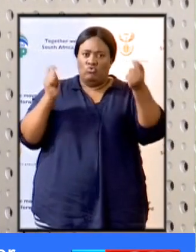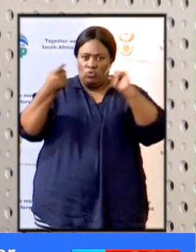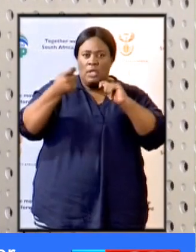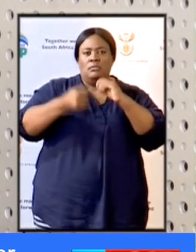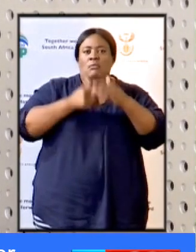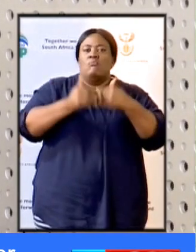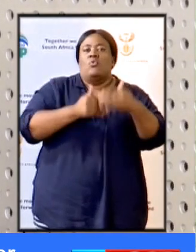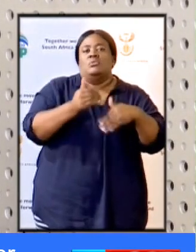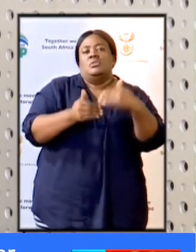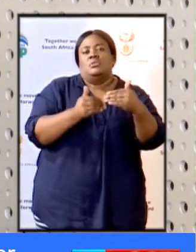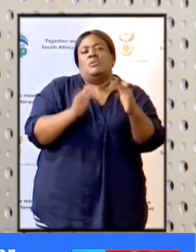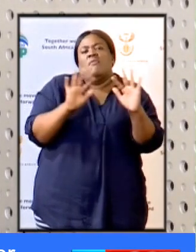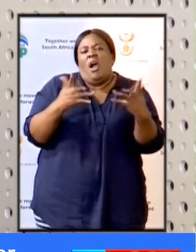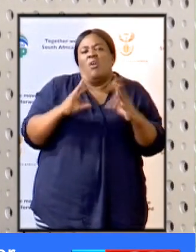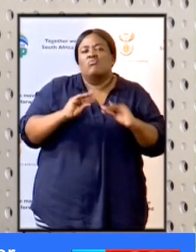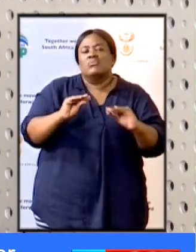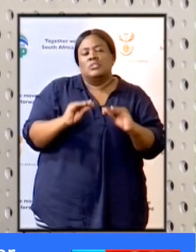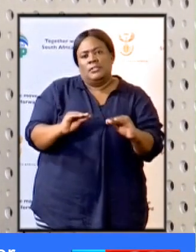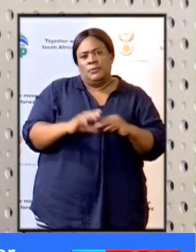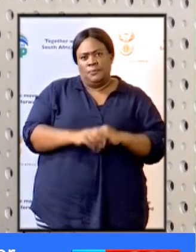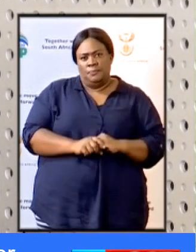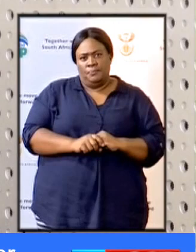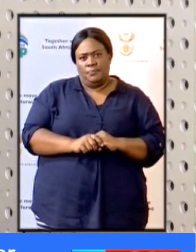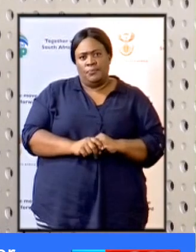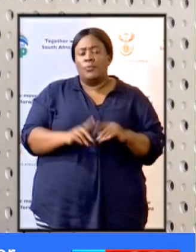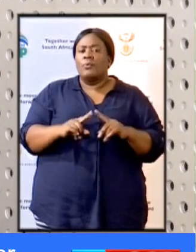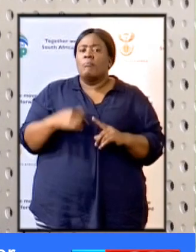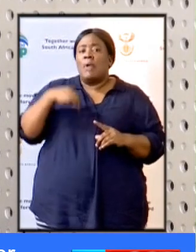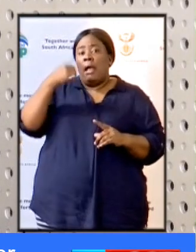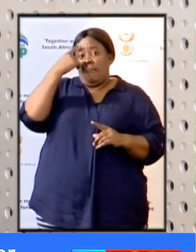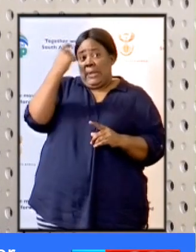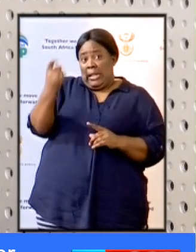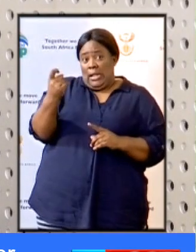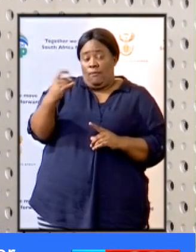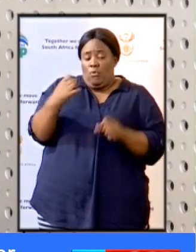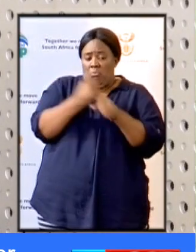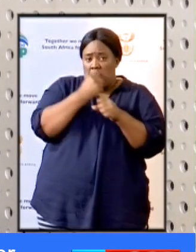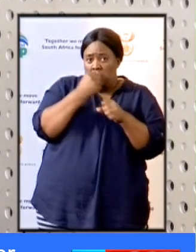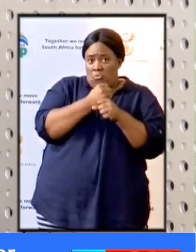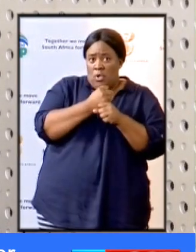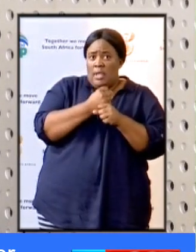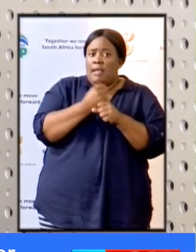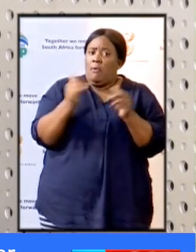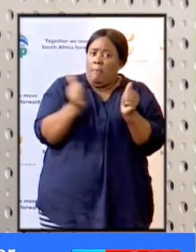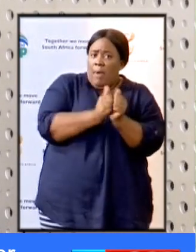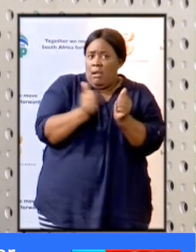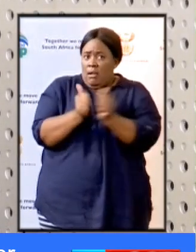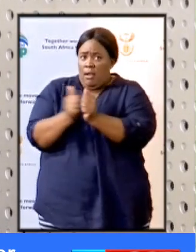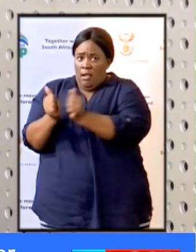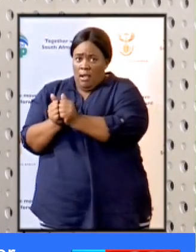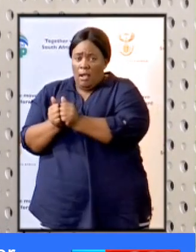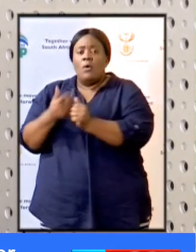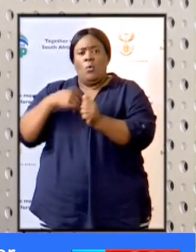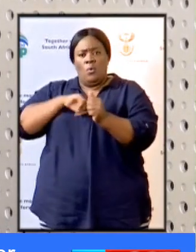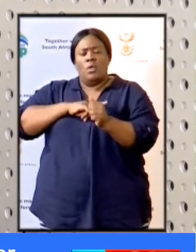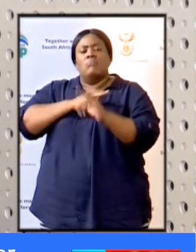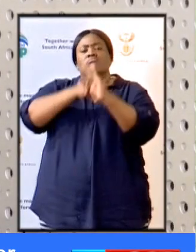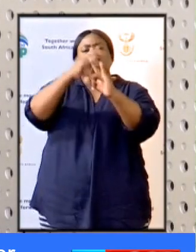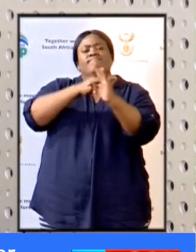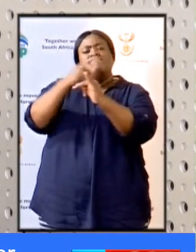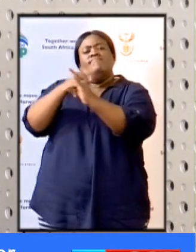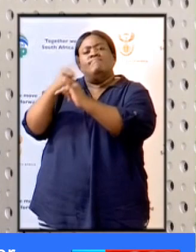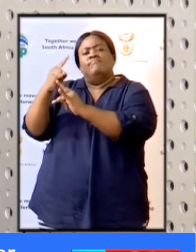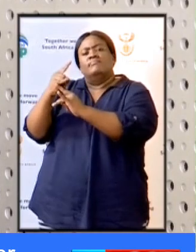processes. And we believe that with collaborative effort, with partnership, we can and will overcome our